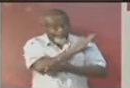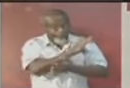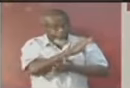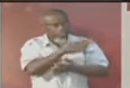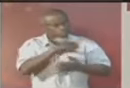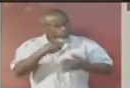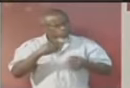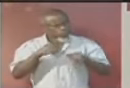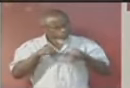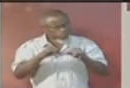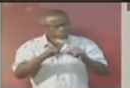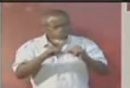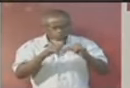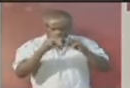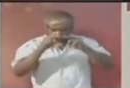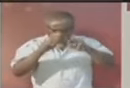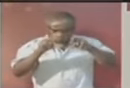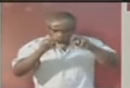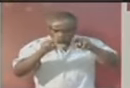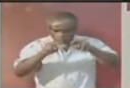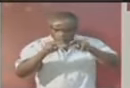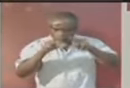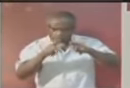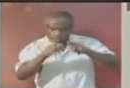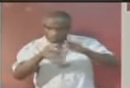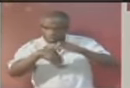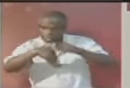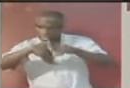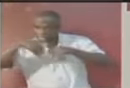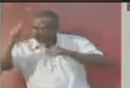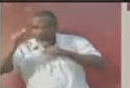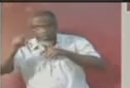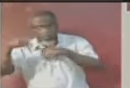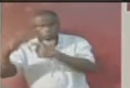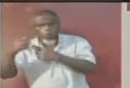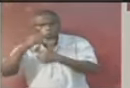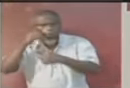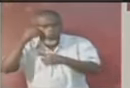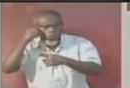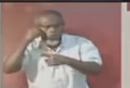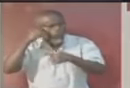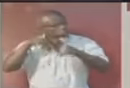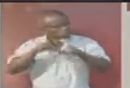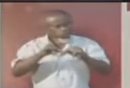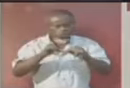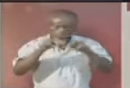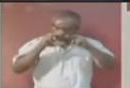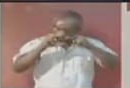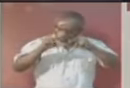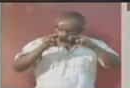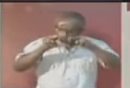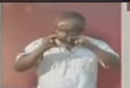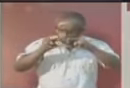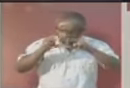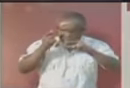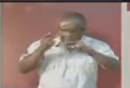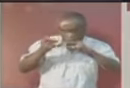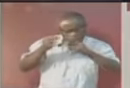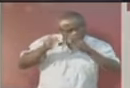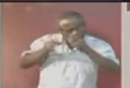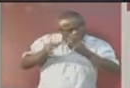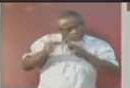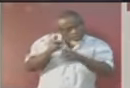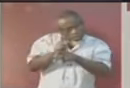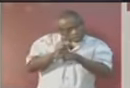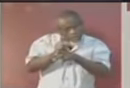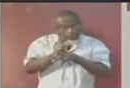to monitor them at least until their quarantine period is over, so that they can transmit from one person to the next. So I hope that answers your